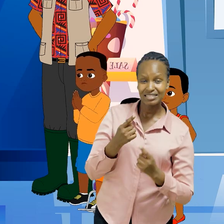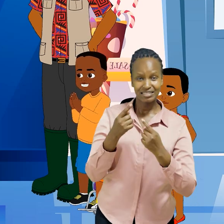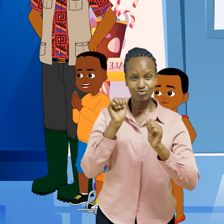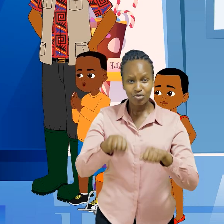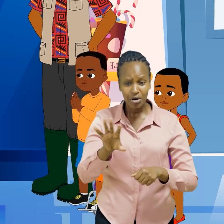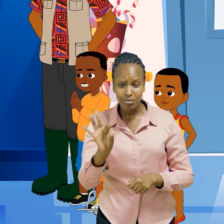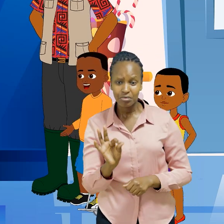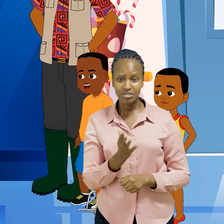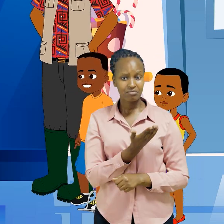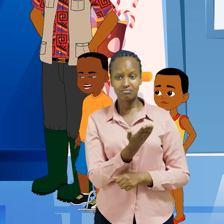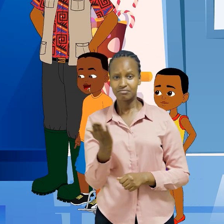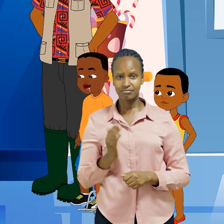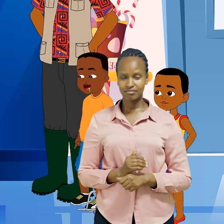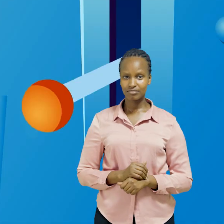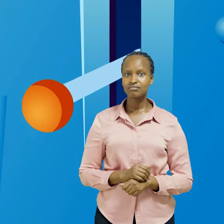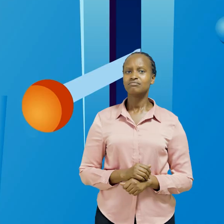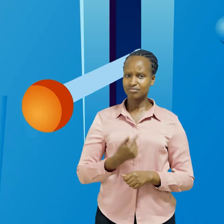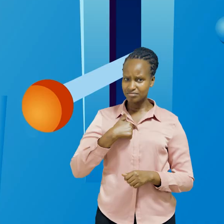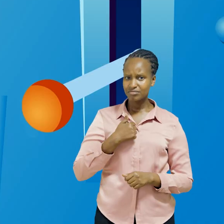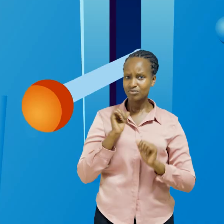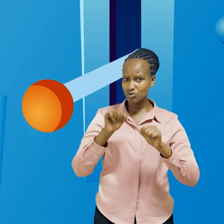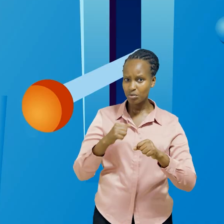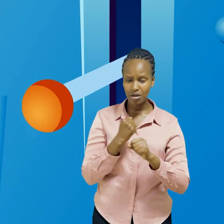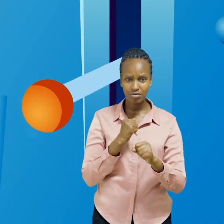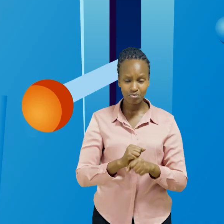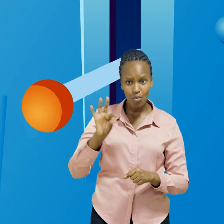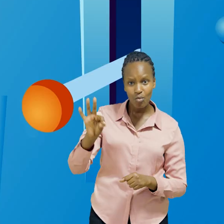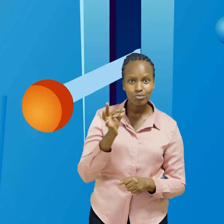going to make a strawberry candy.